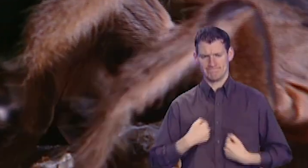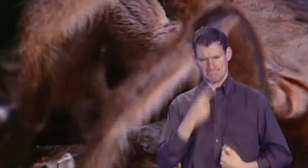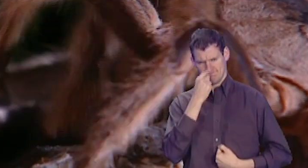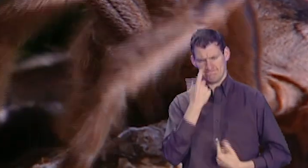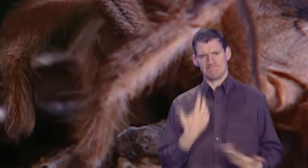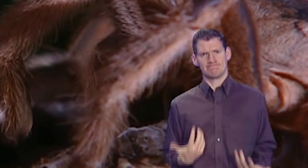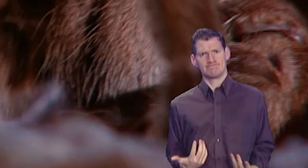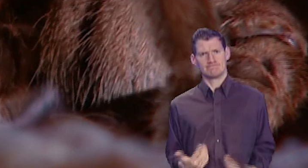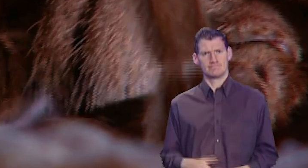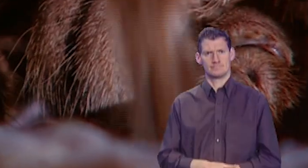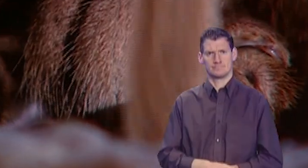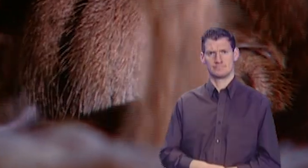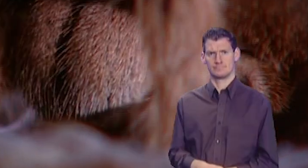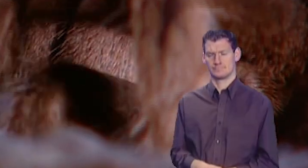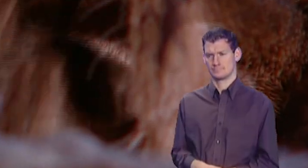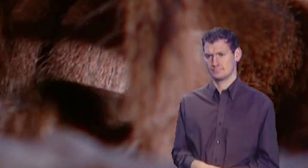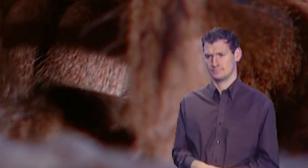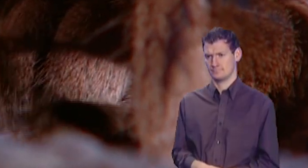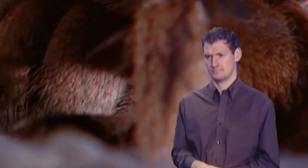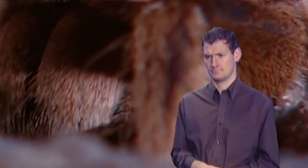it takes.